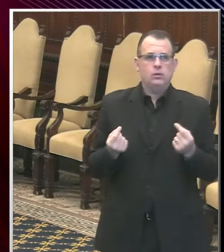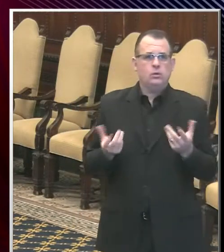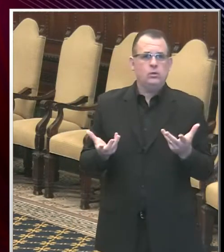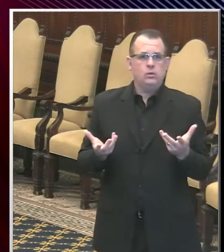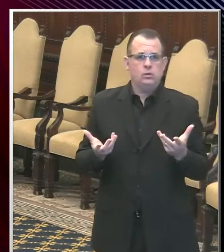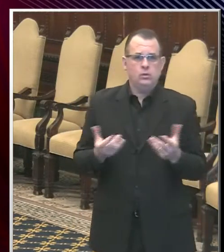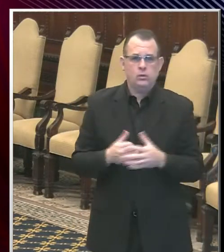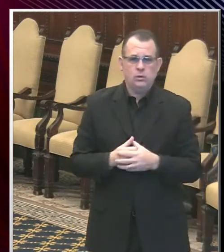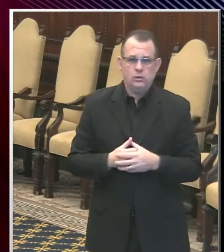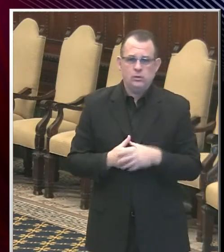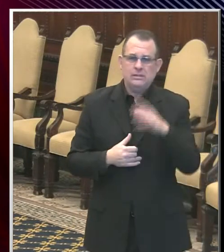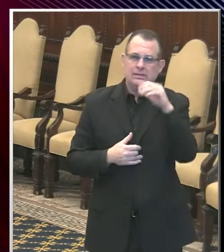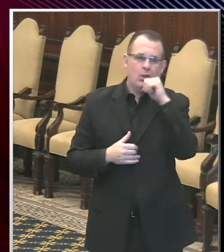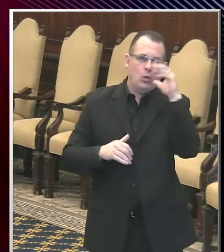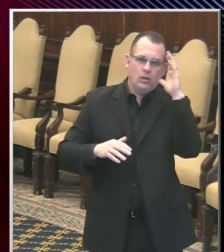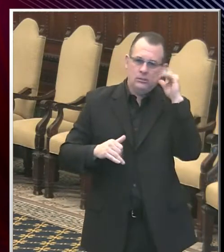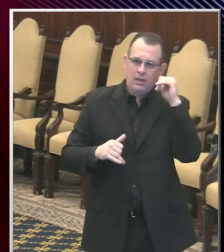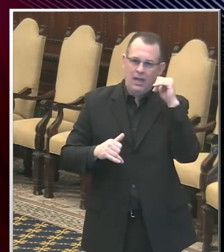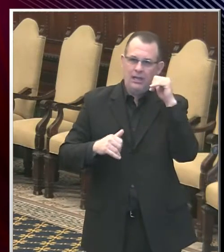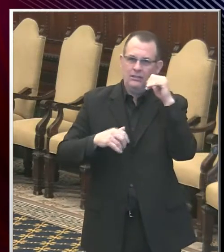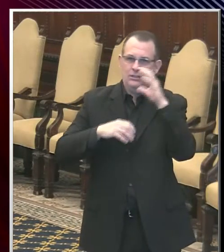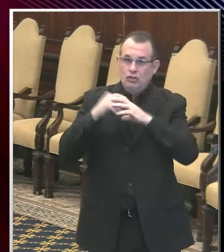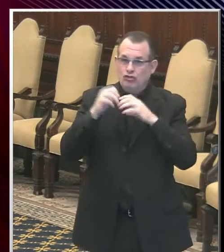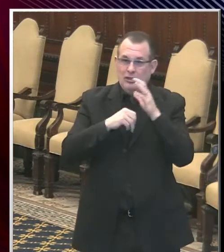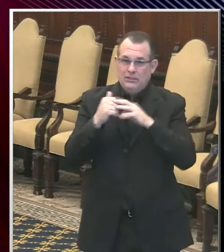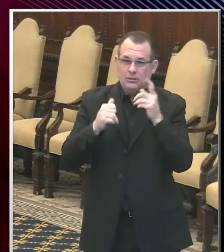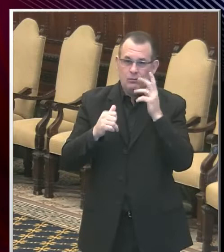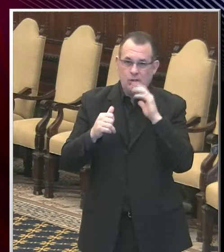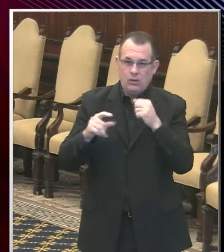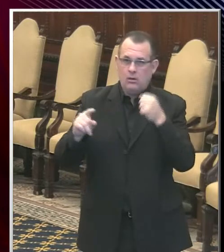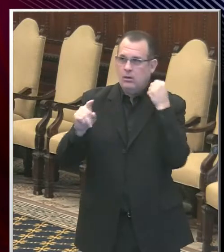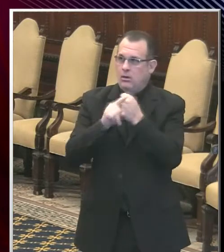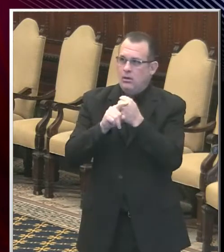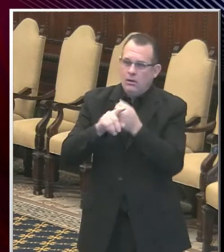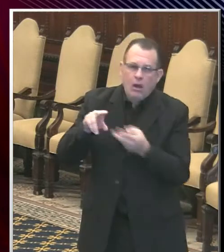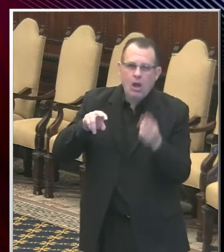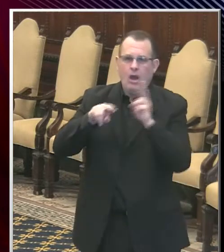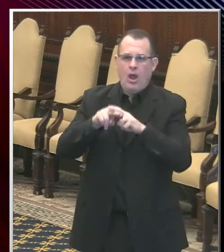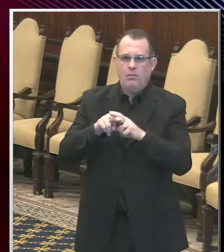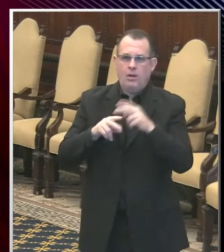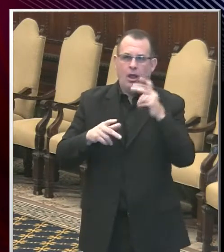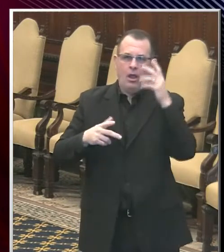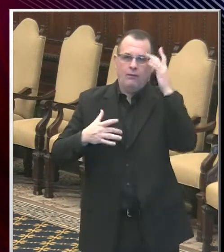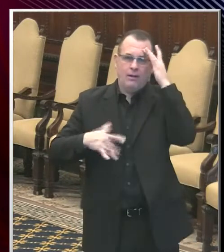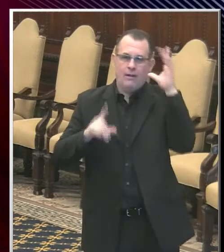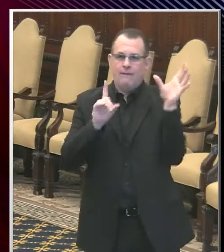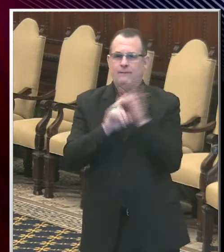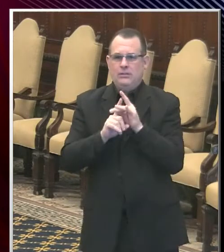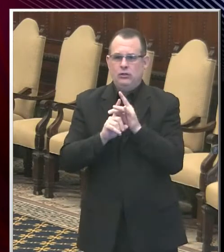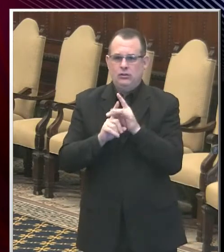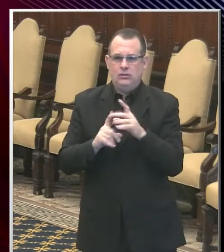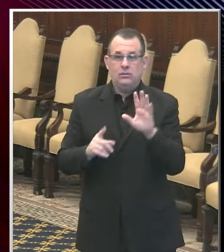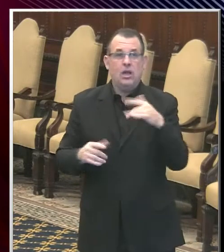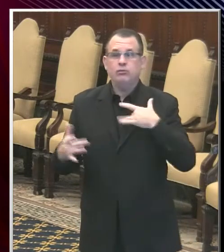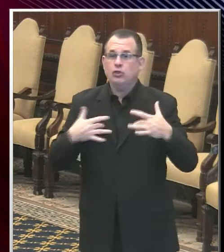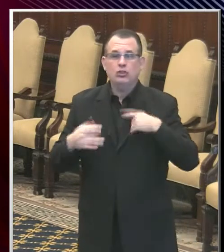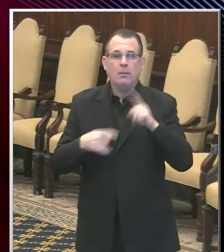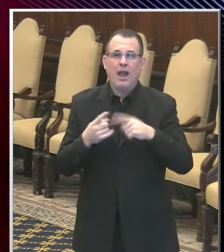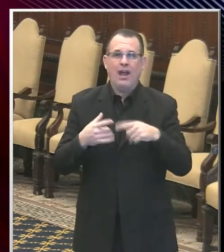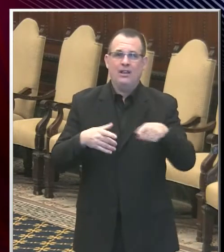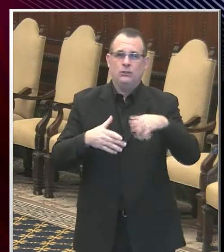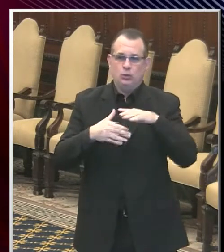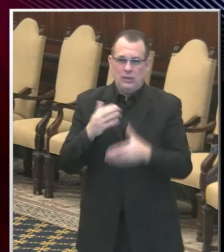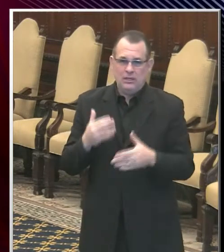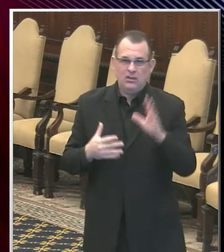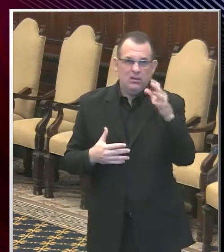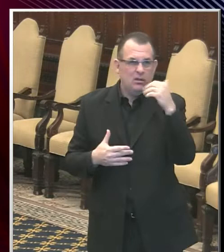create spikes in infection or death. What I worry about is this weekend when people are out there in the warm weather,